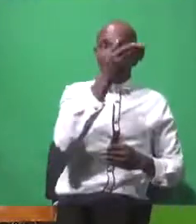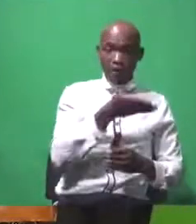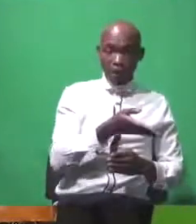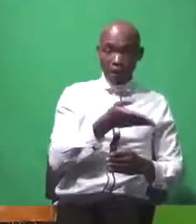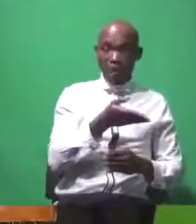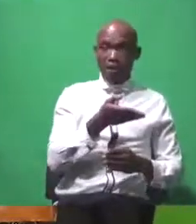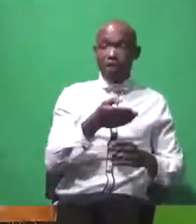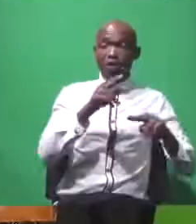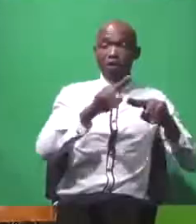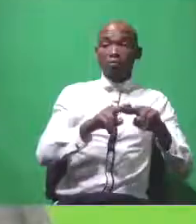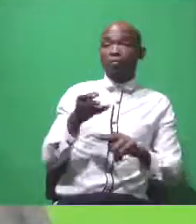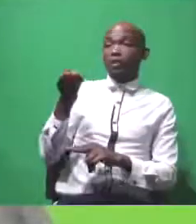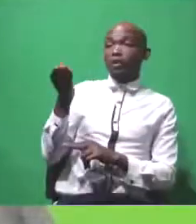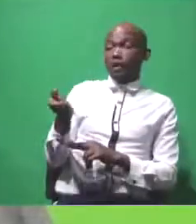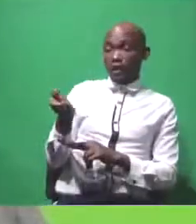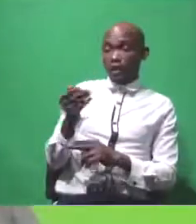and here.